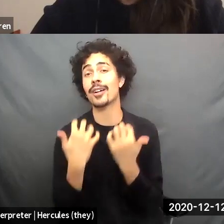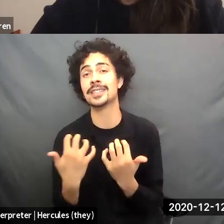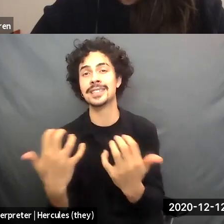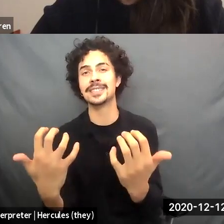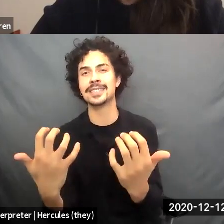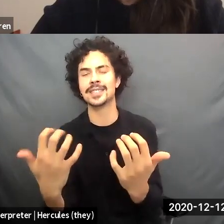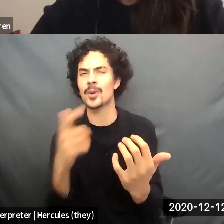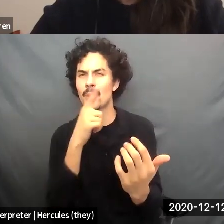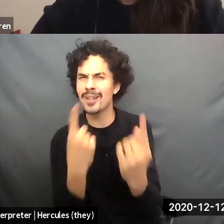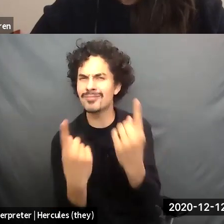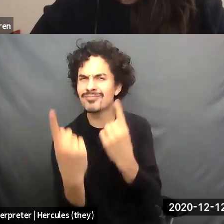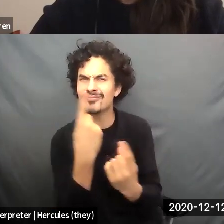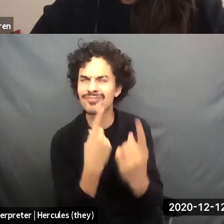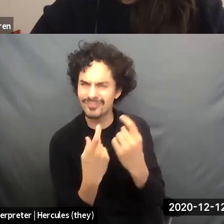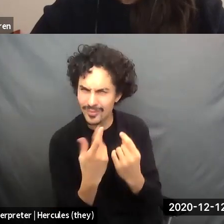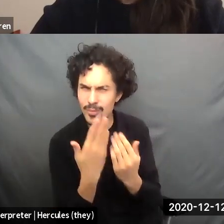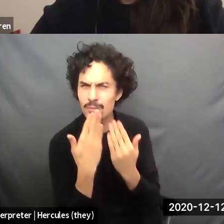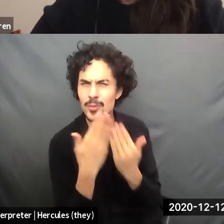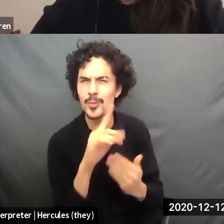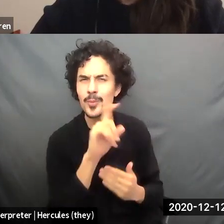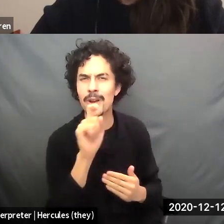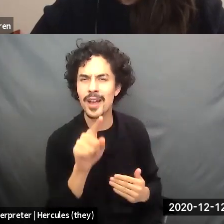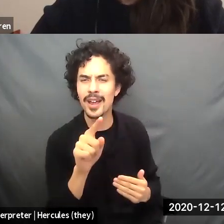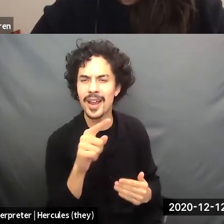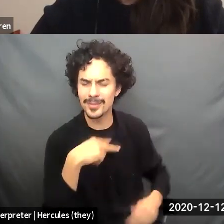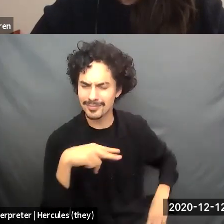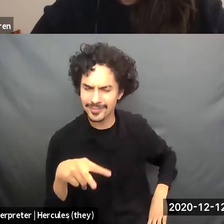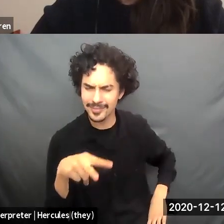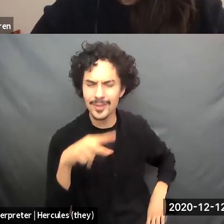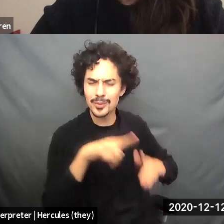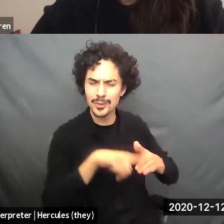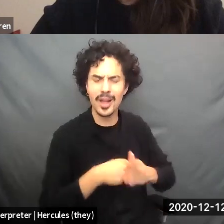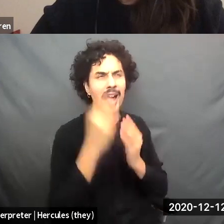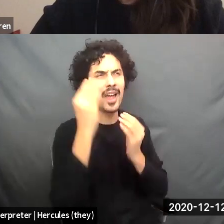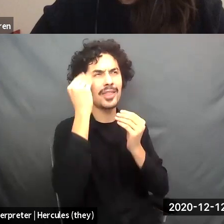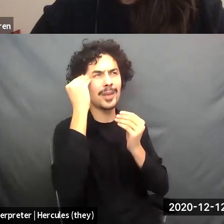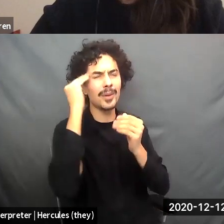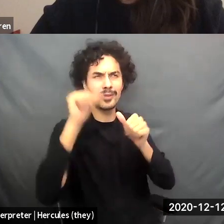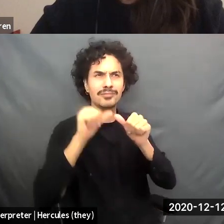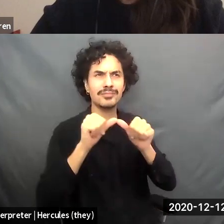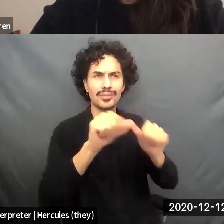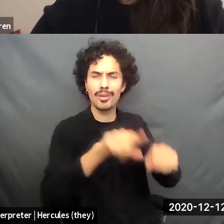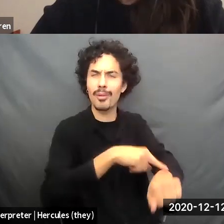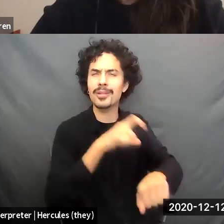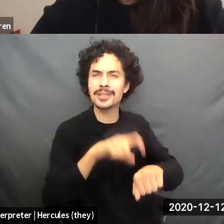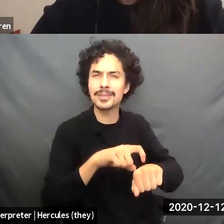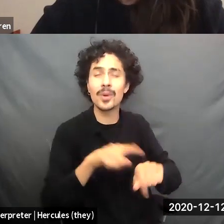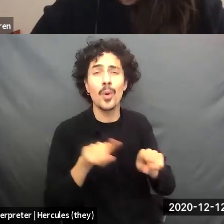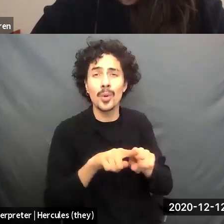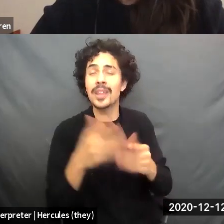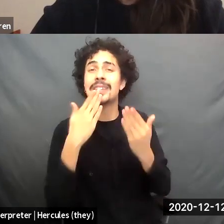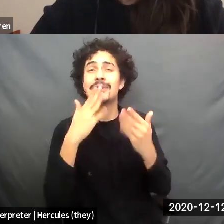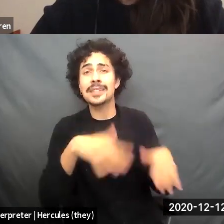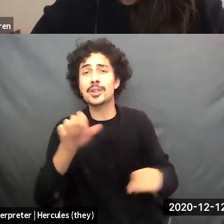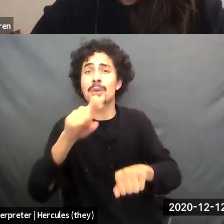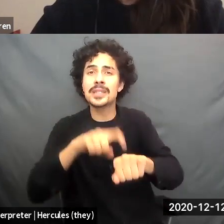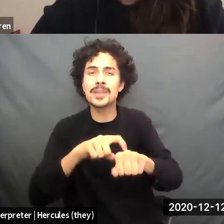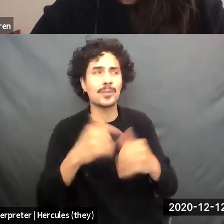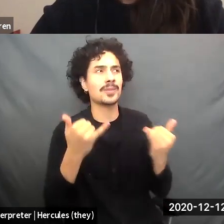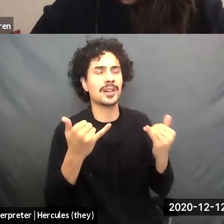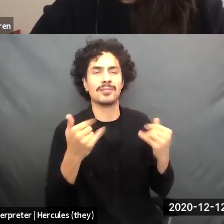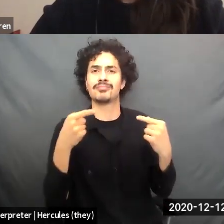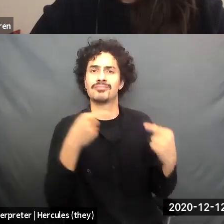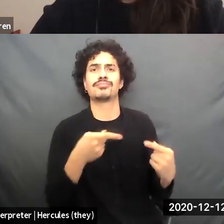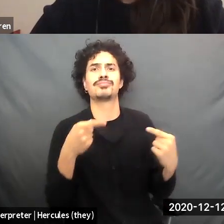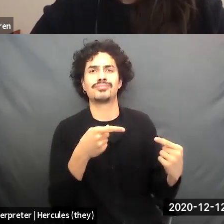such great questions, um, questions that I'm going to be thinking about for a long time. And also just for taking the time, you know, this is a difficult time and,